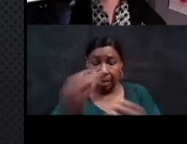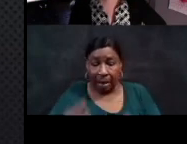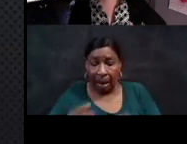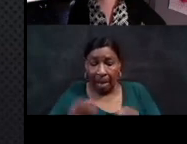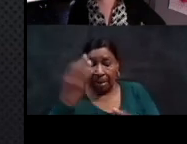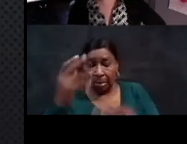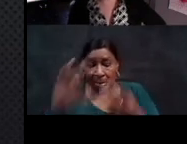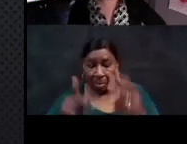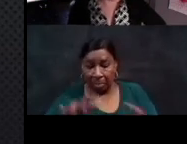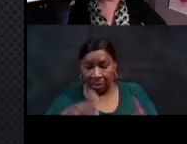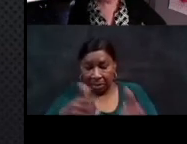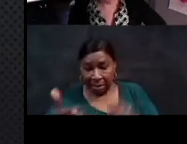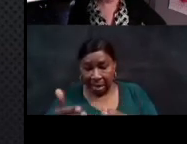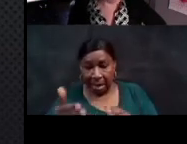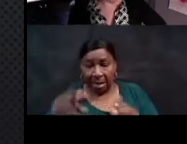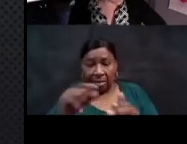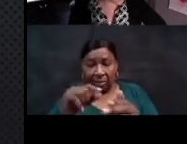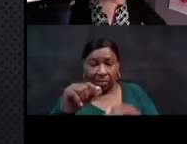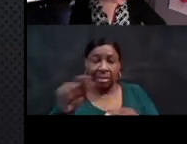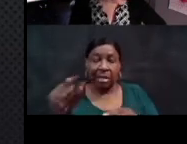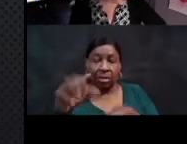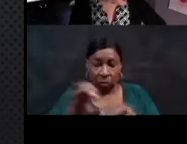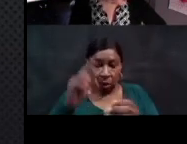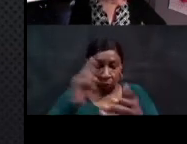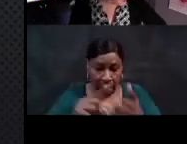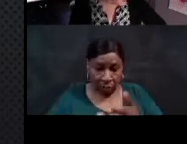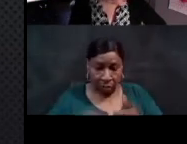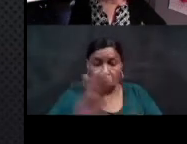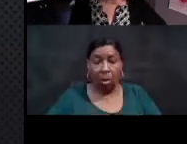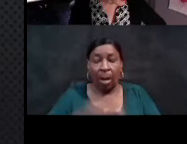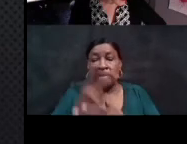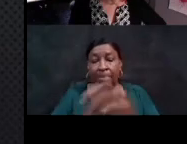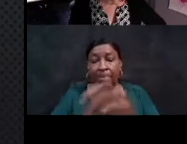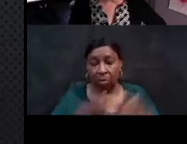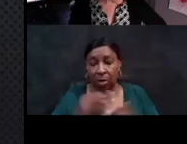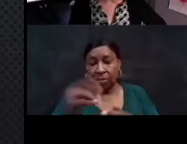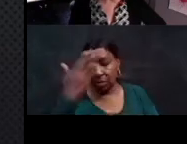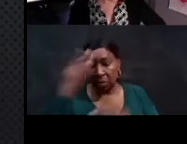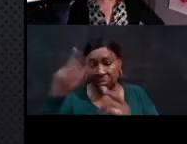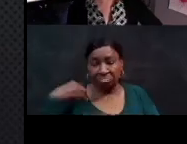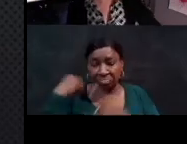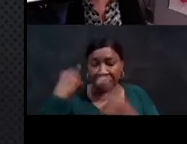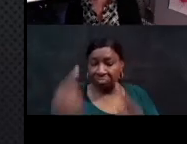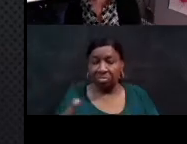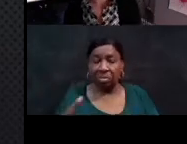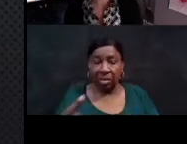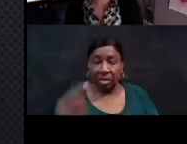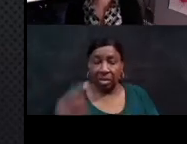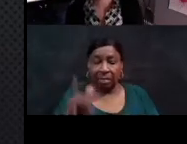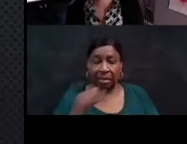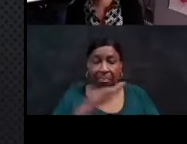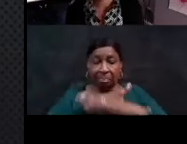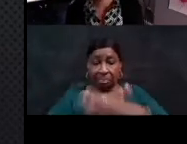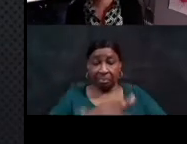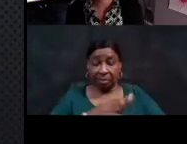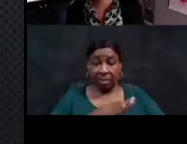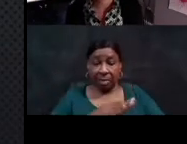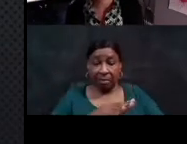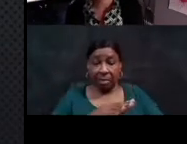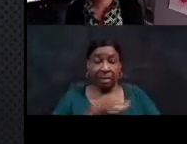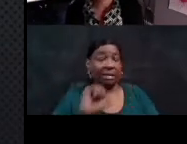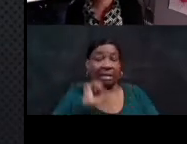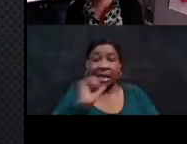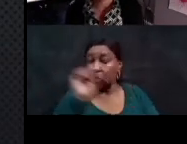borderlands, or indeed people traveling through the borderlands, have known for a long time, which is that deterrence, in fact, doesn't work.